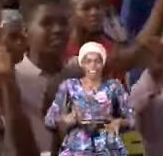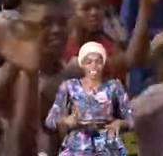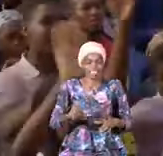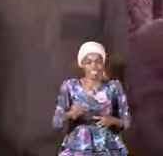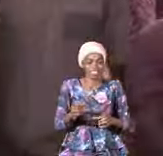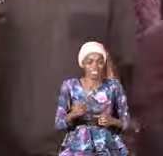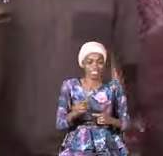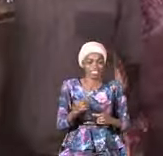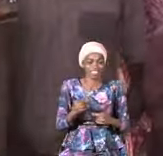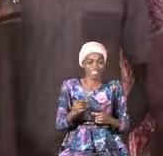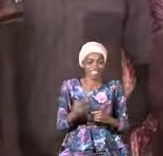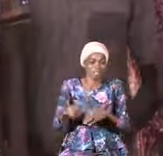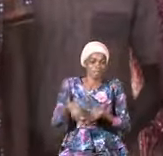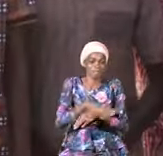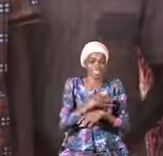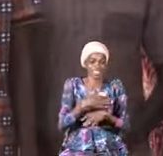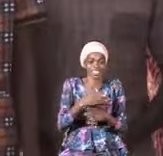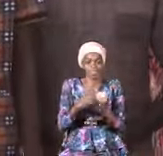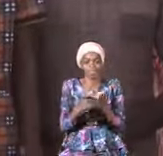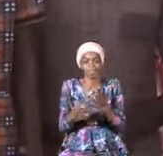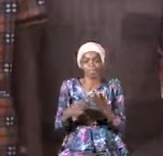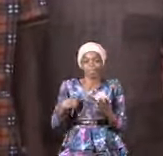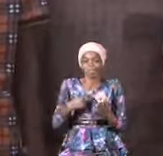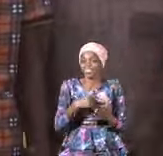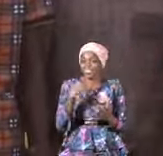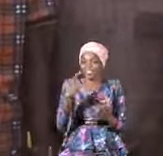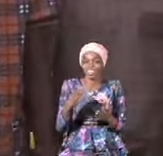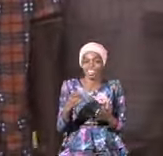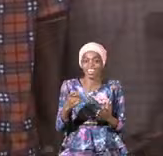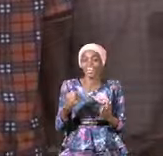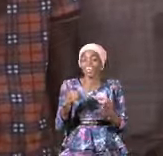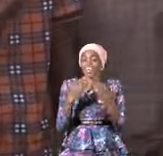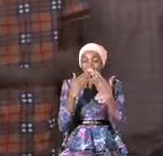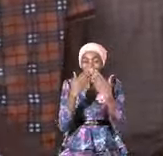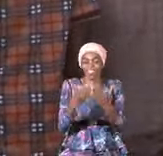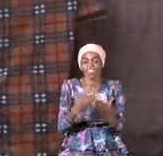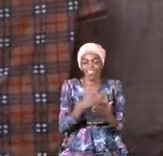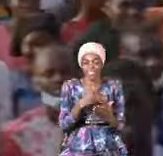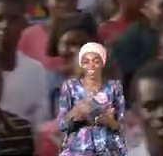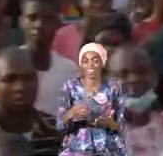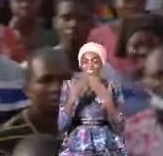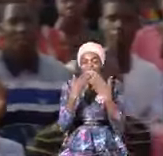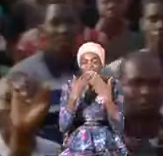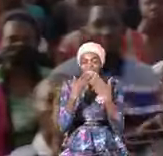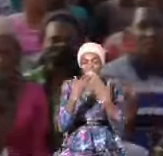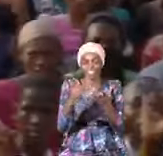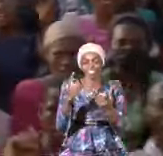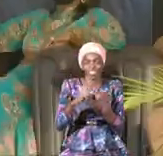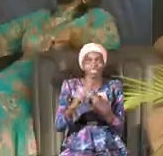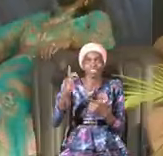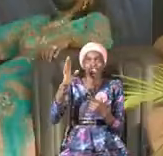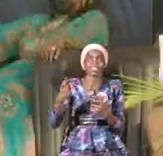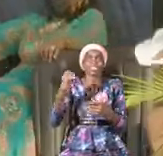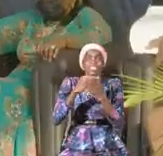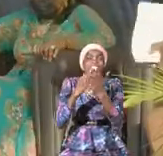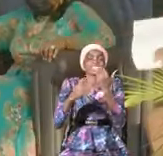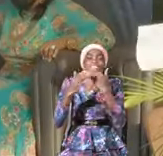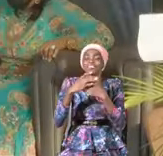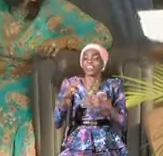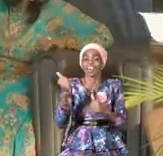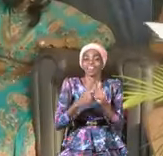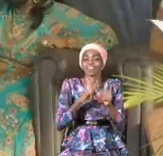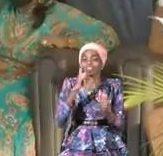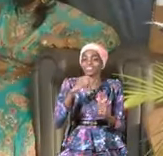we say what? Thank you. And the final thank you to our God in heaven, everybody say, Father,